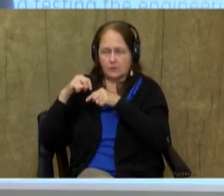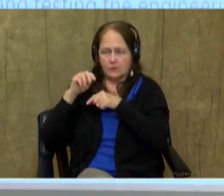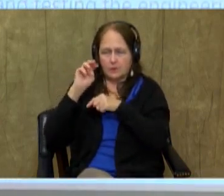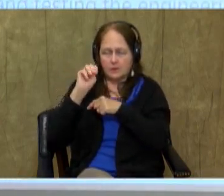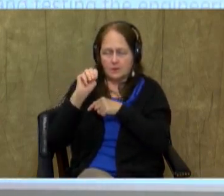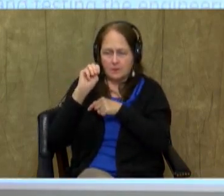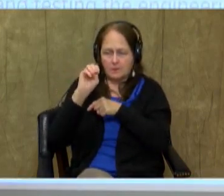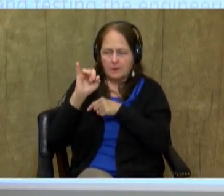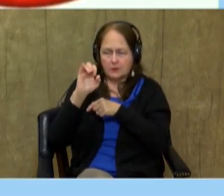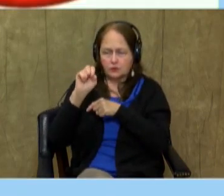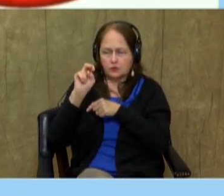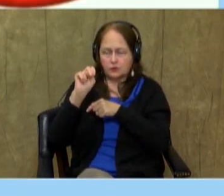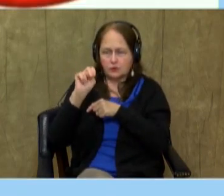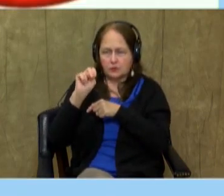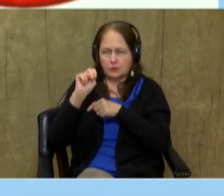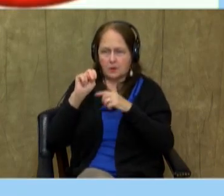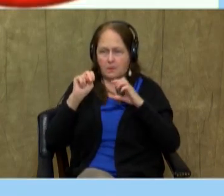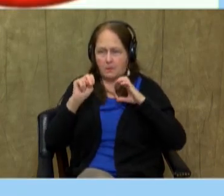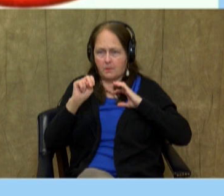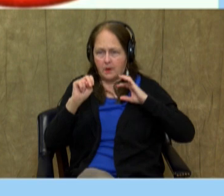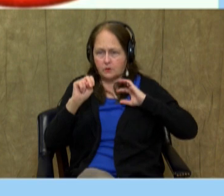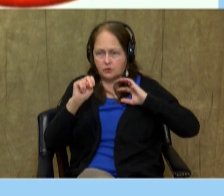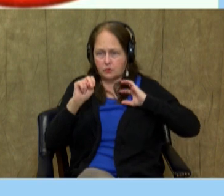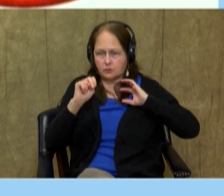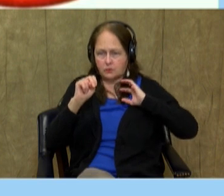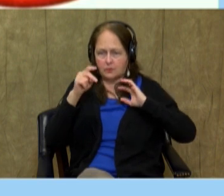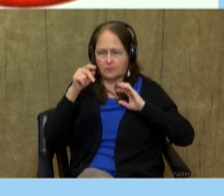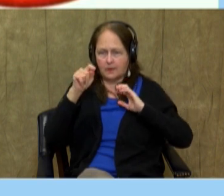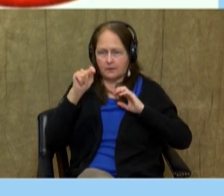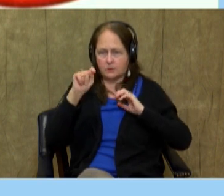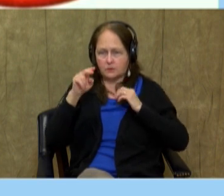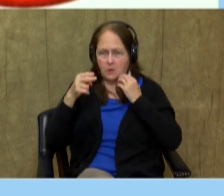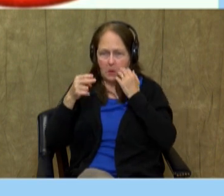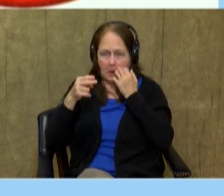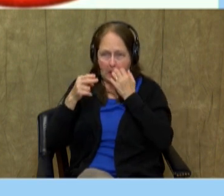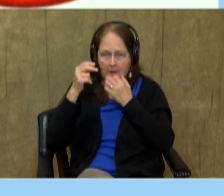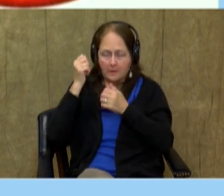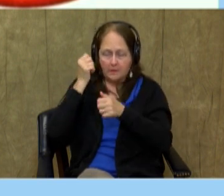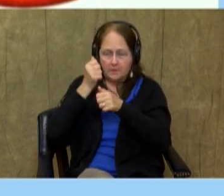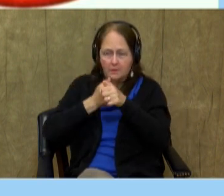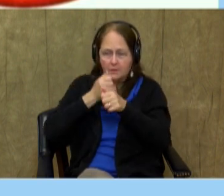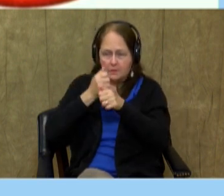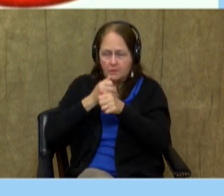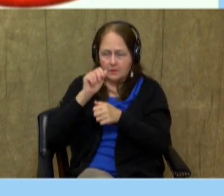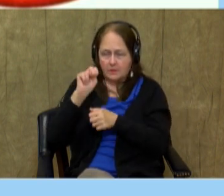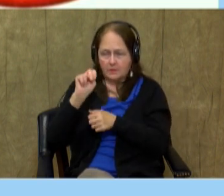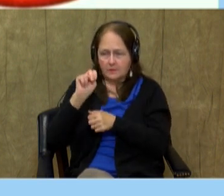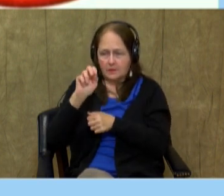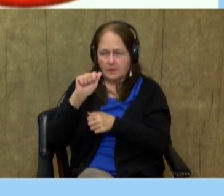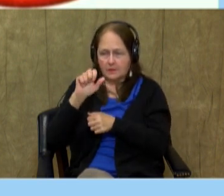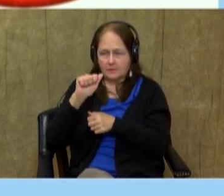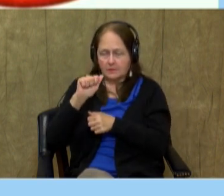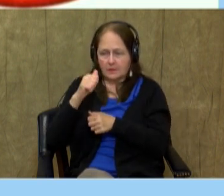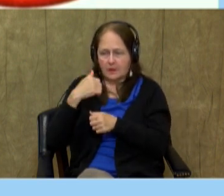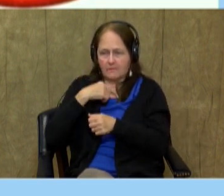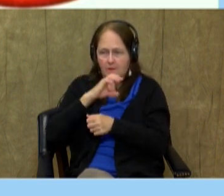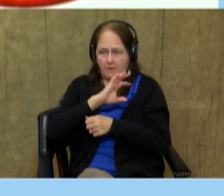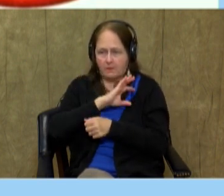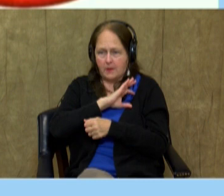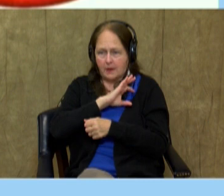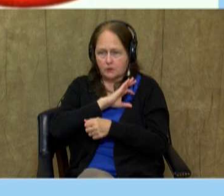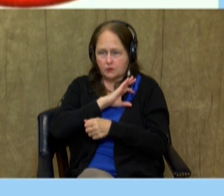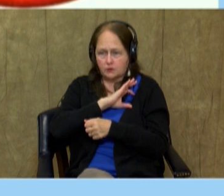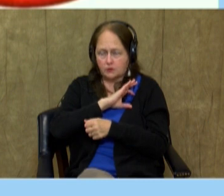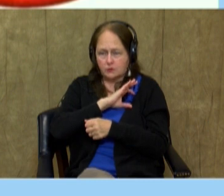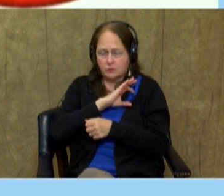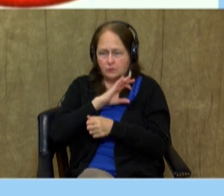mission patches today. I think that this is really, really fascinating. Every NASA mission has its own patch,